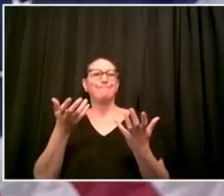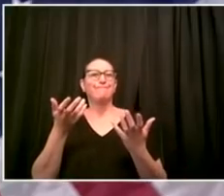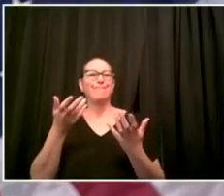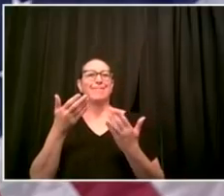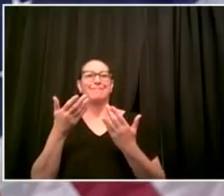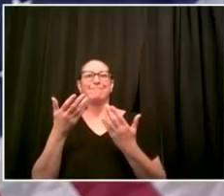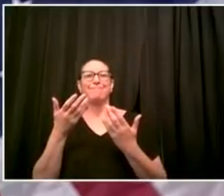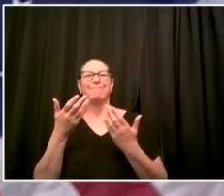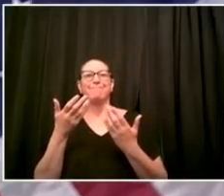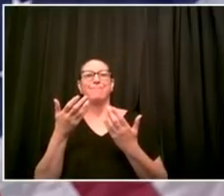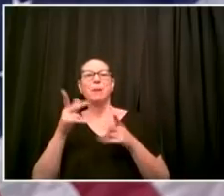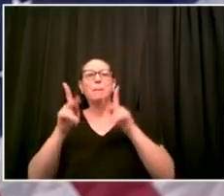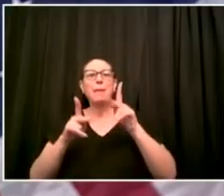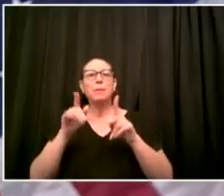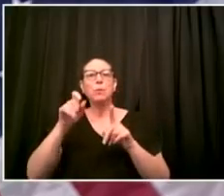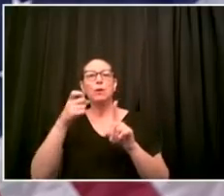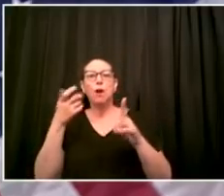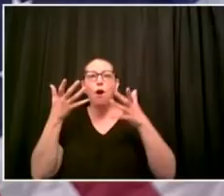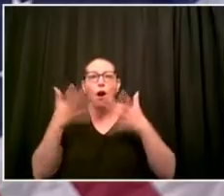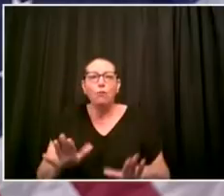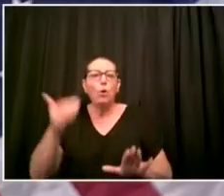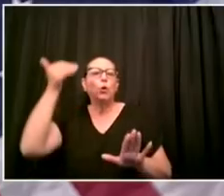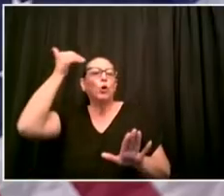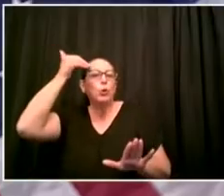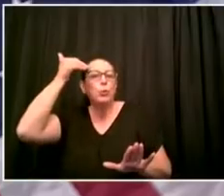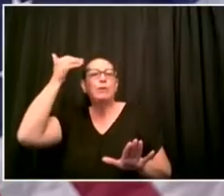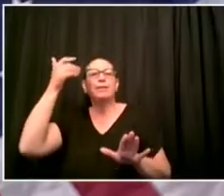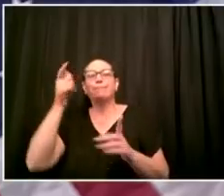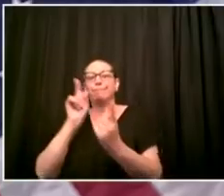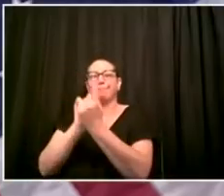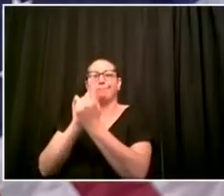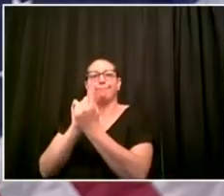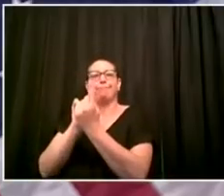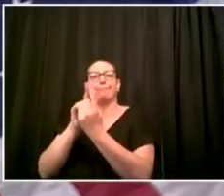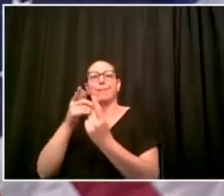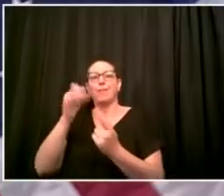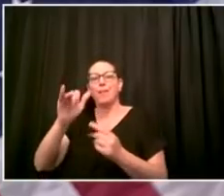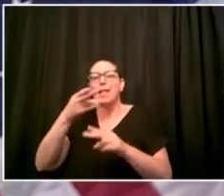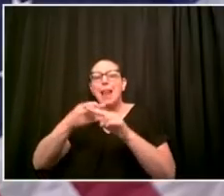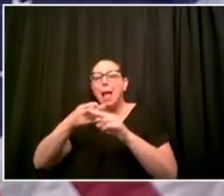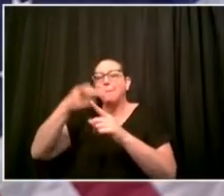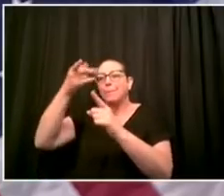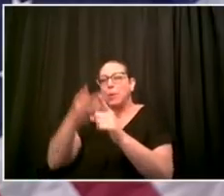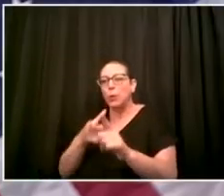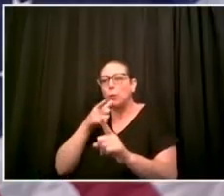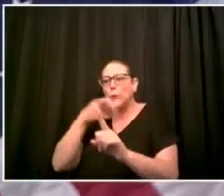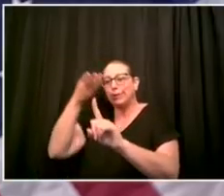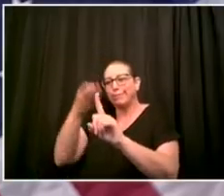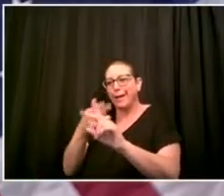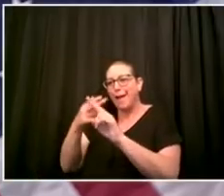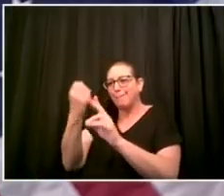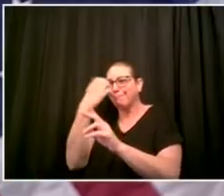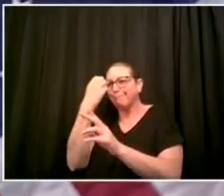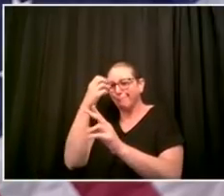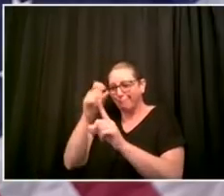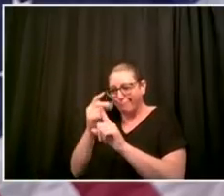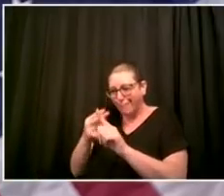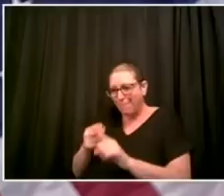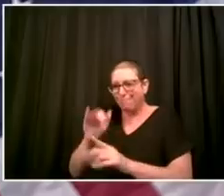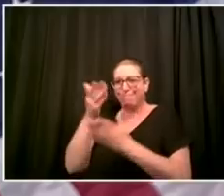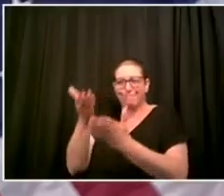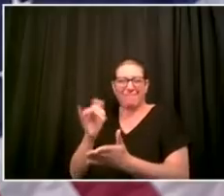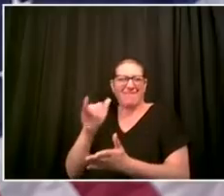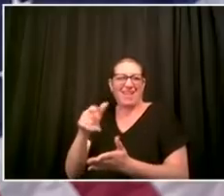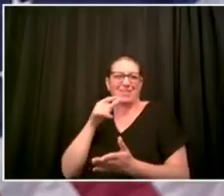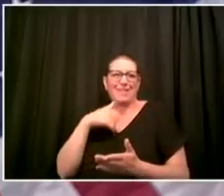knew who they were so they can be followed up on. It's not going to be if you happen to be close to someone but have no way of knowing their identity. That